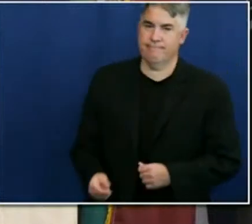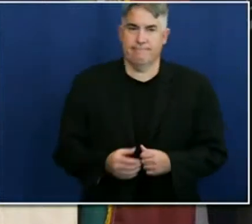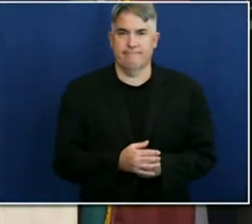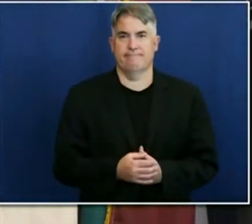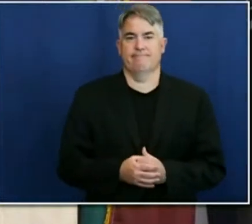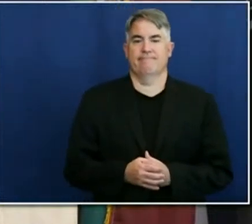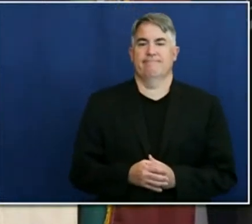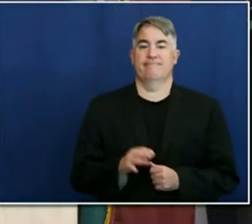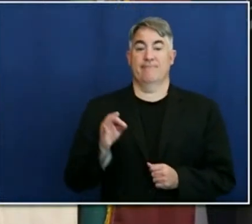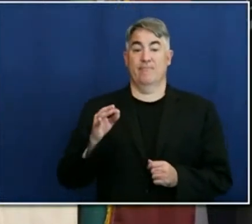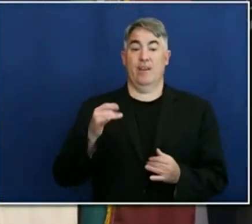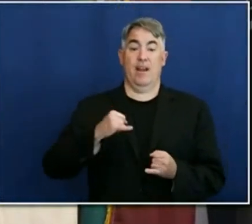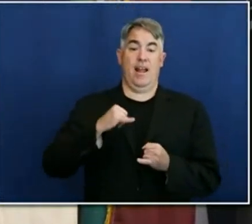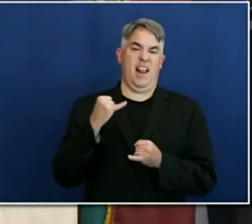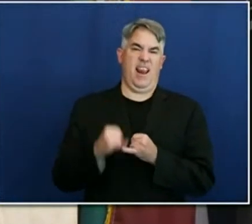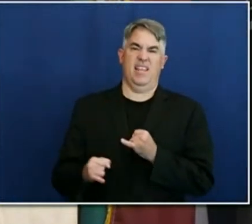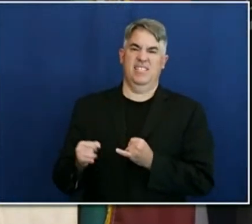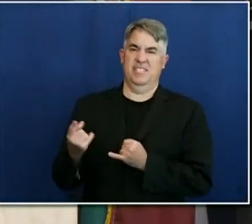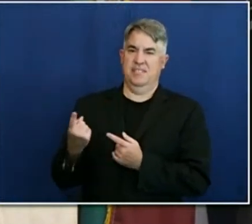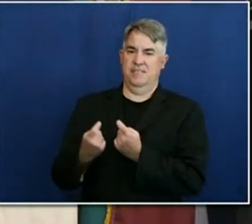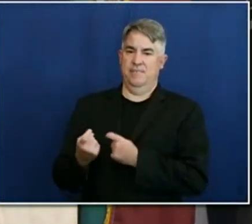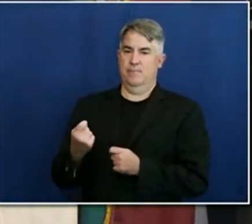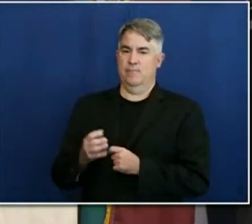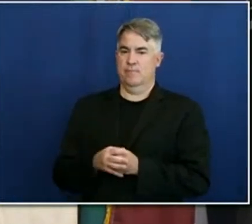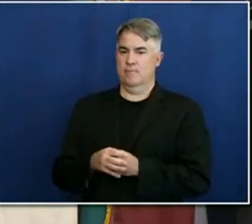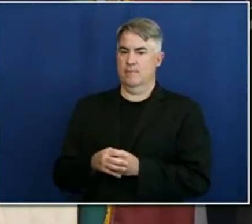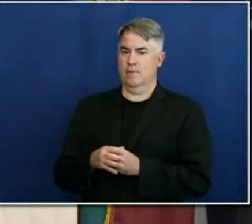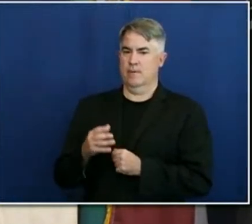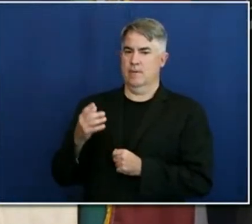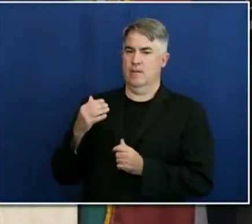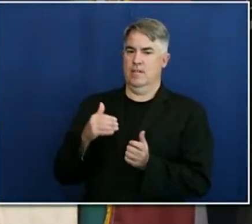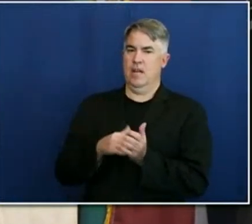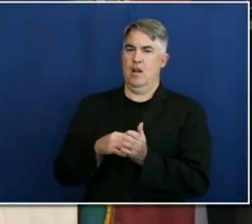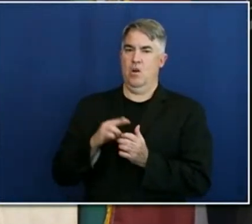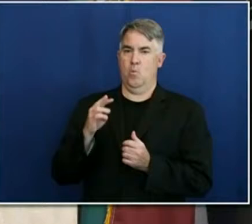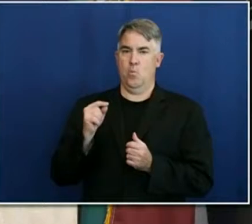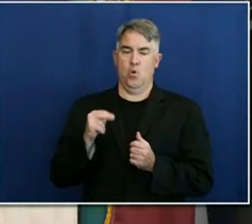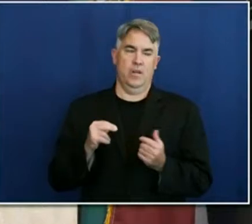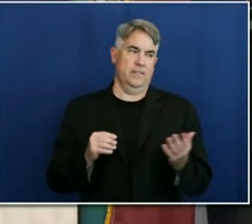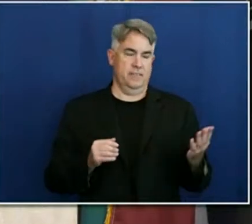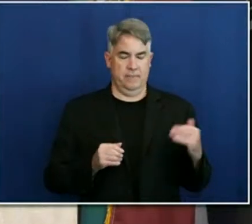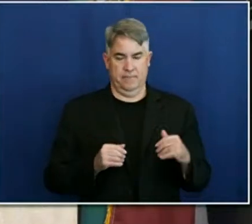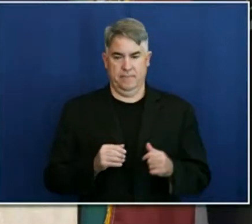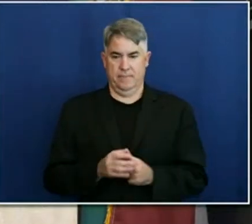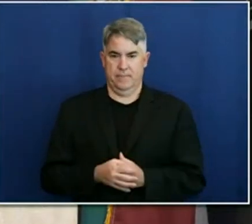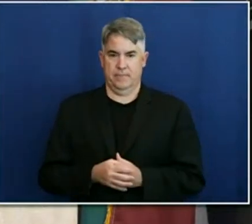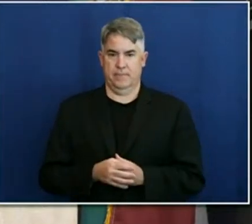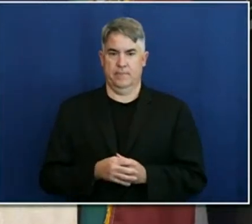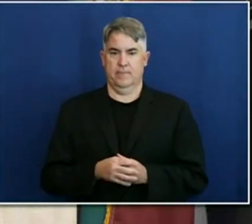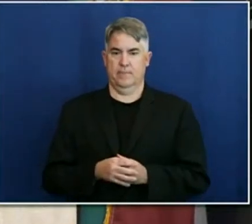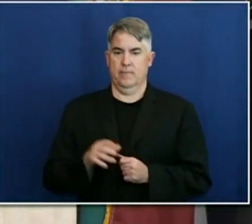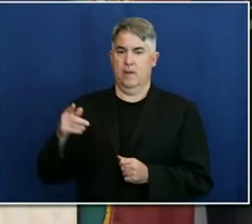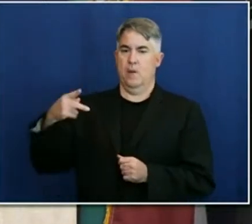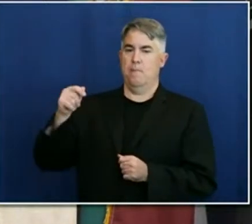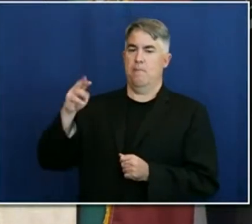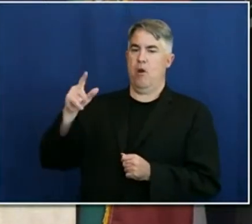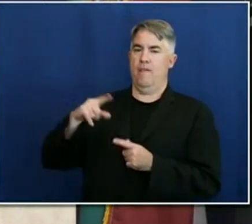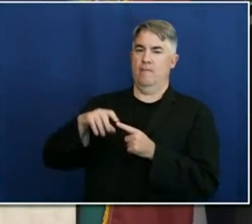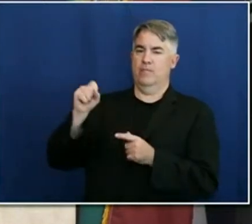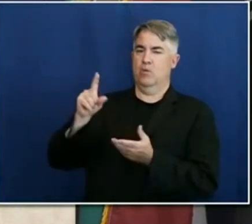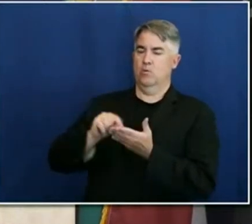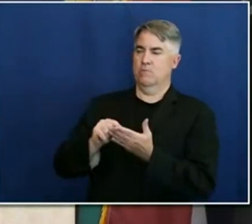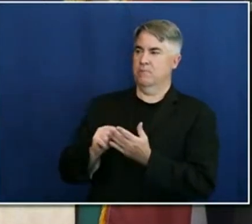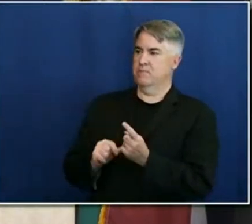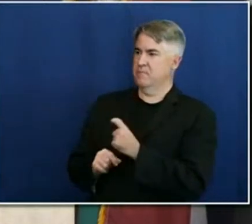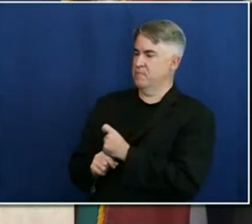Our final text and question today is for Dr. Wooten. This question is from Paul Sasson with the San Diego Union Tribune. What does Dr. Wooten make